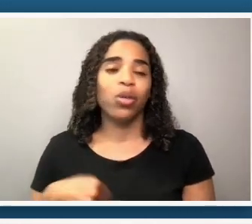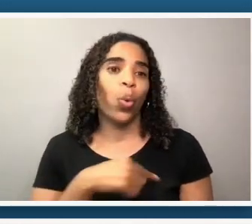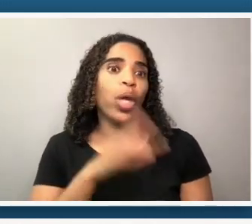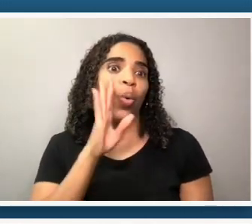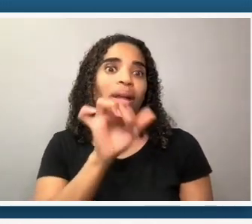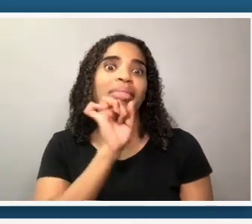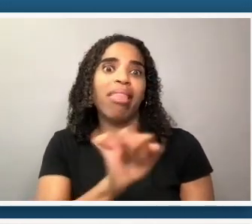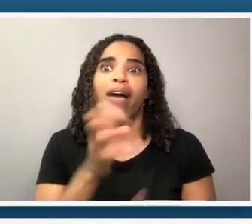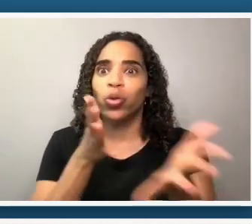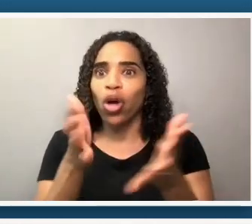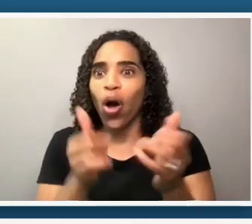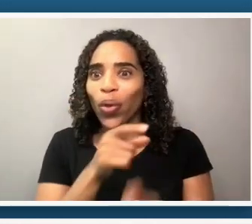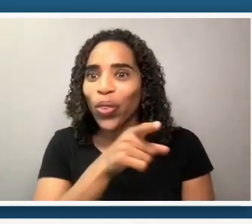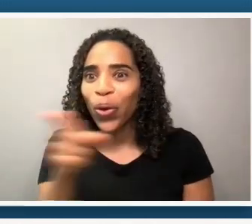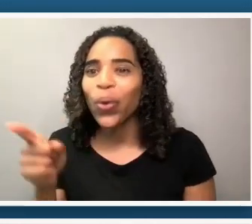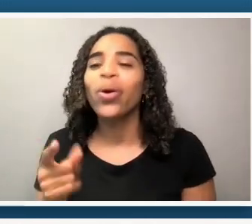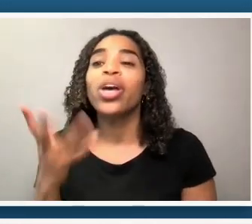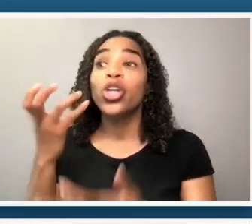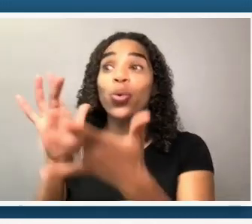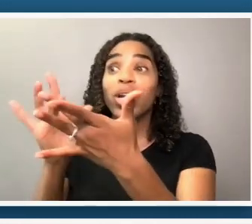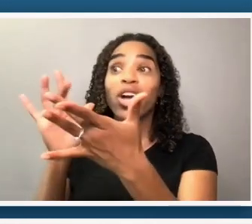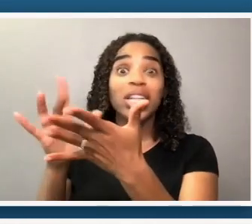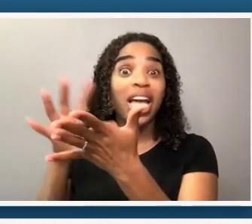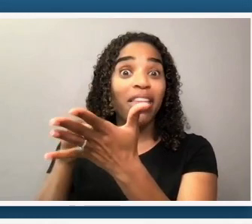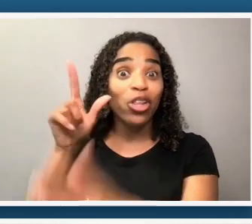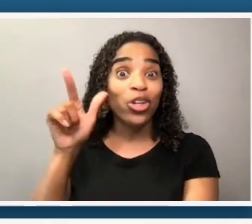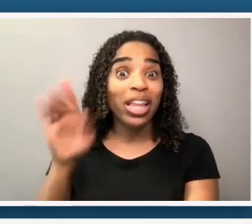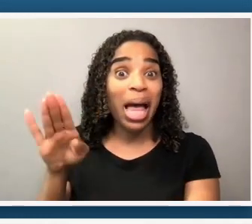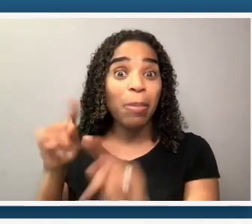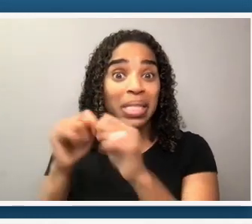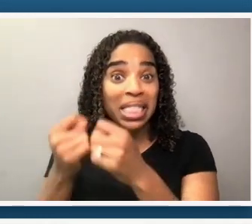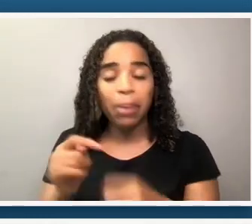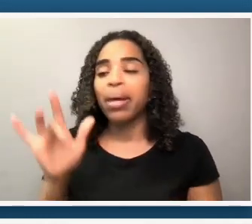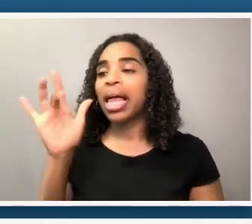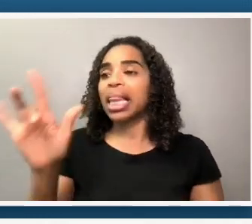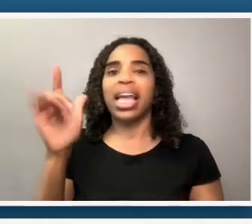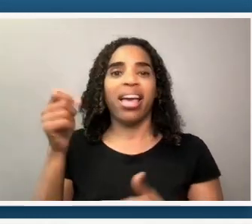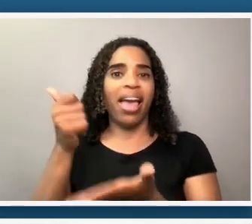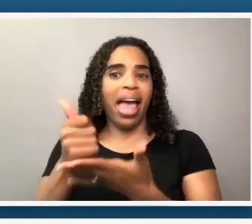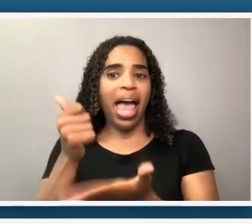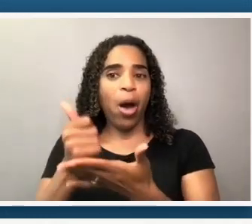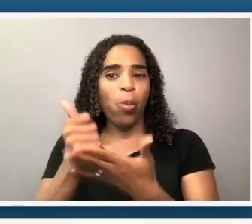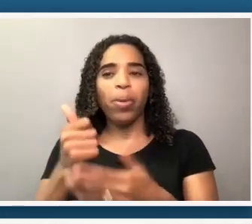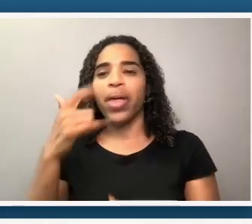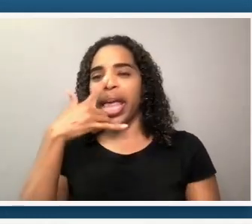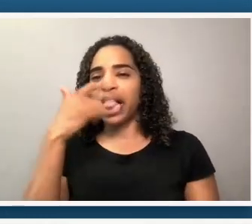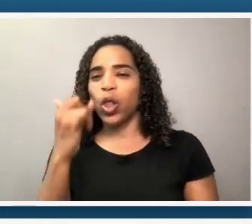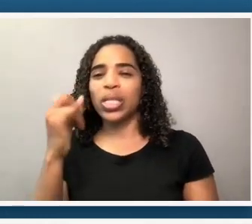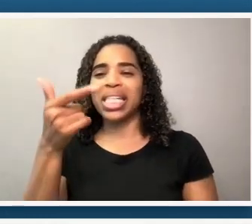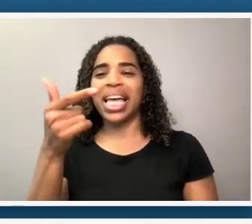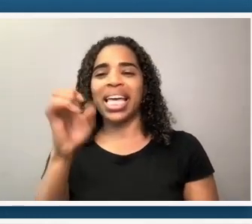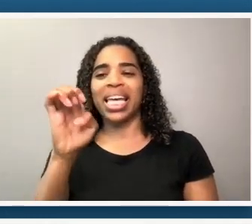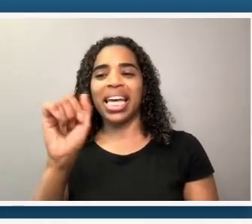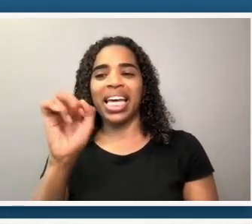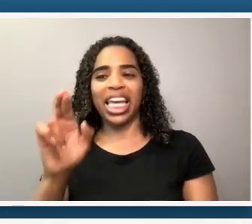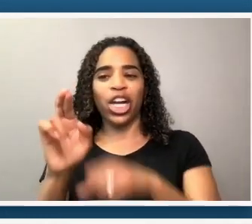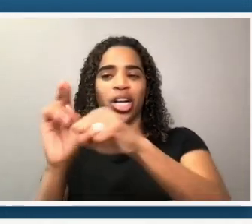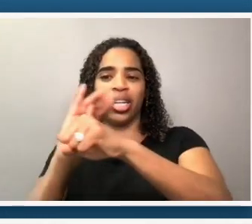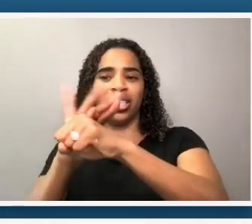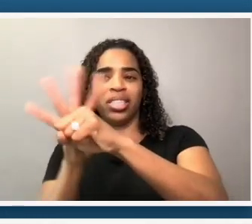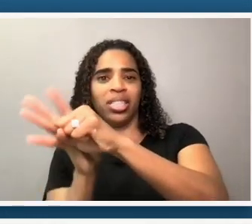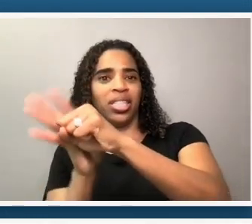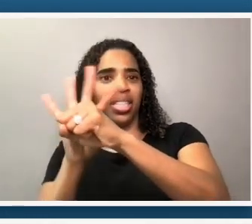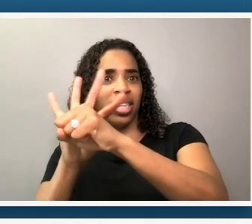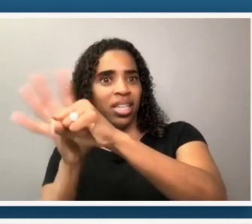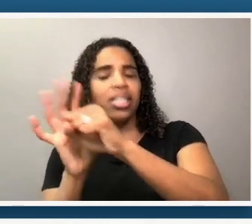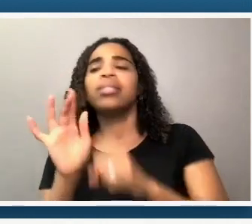you'd like to get in touch with the Learning Lab team, use the help icon. It shapes like a gear at the bottom right of every page on the Learning Lab.